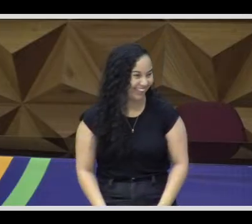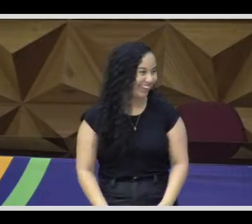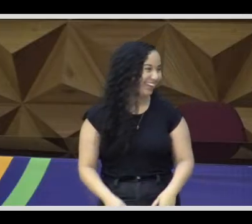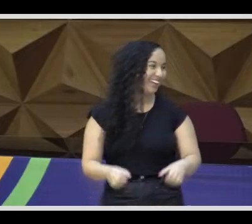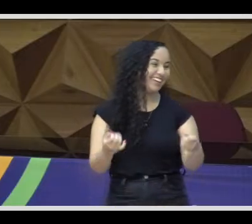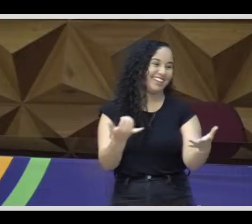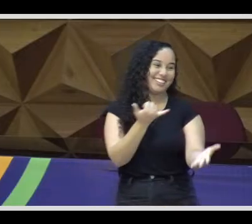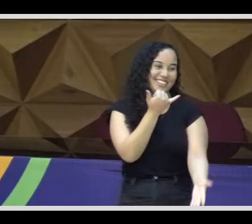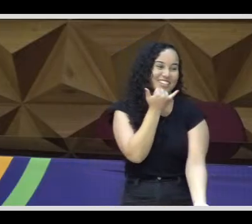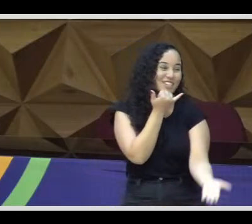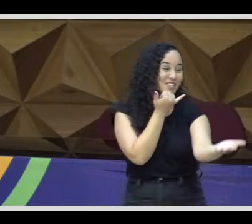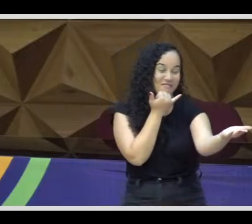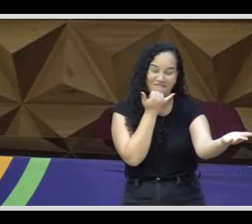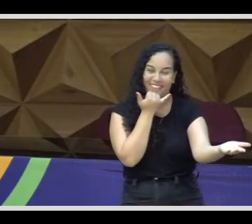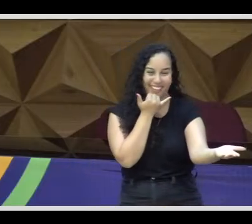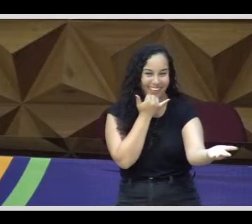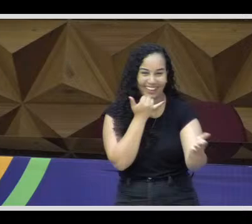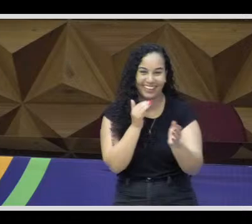Sorry for the